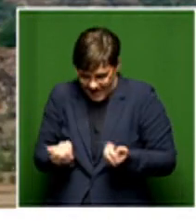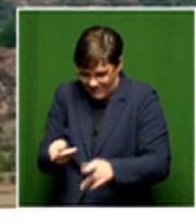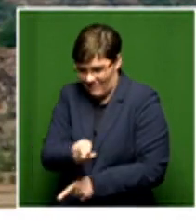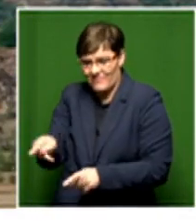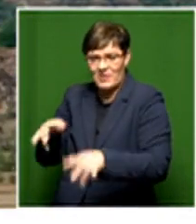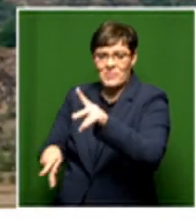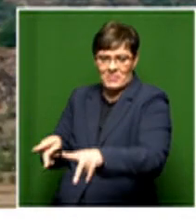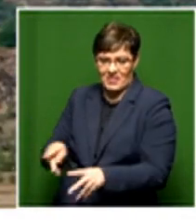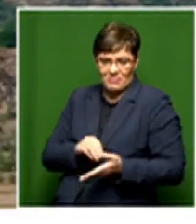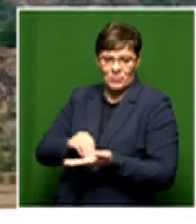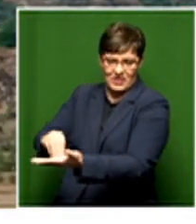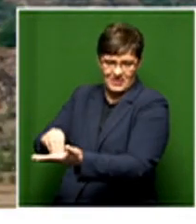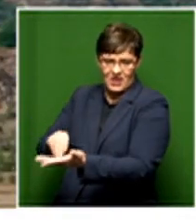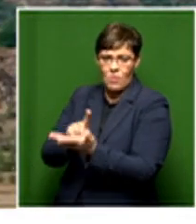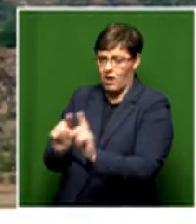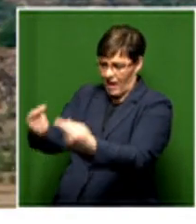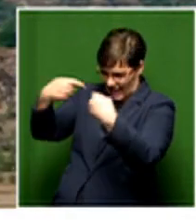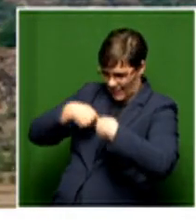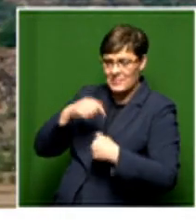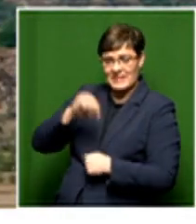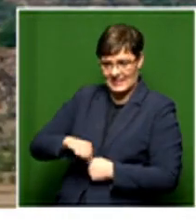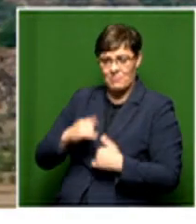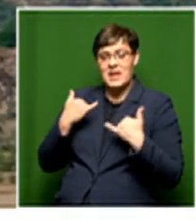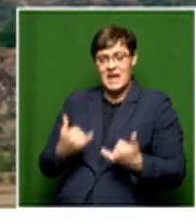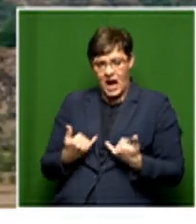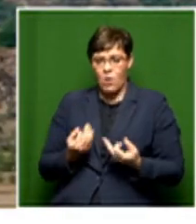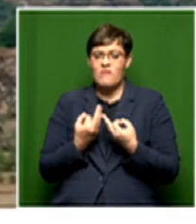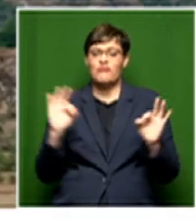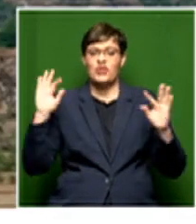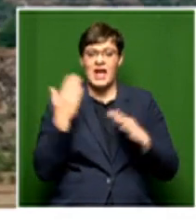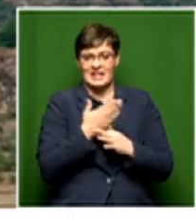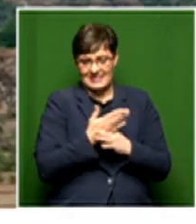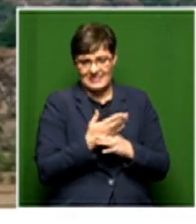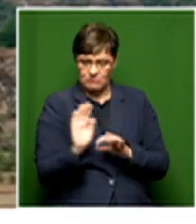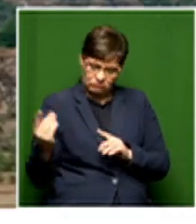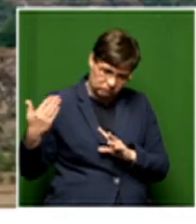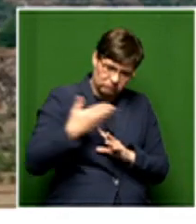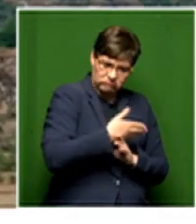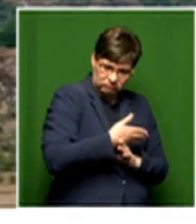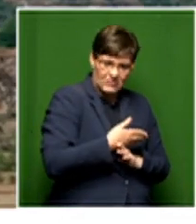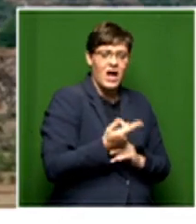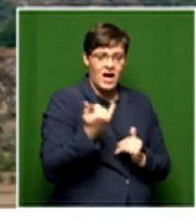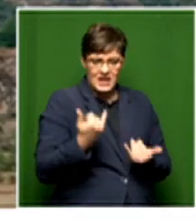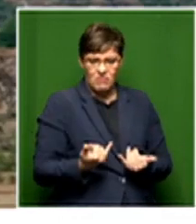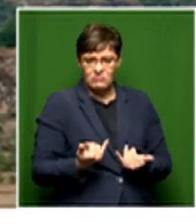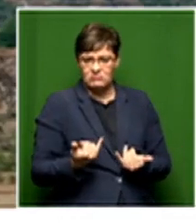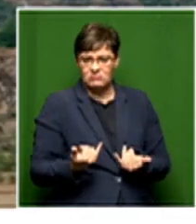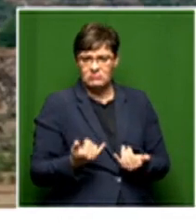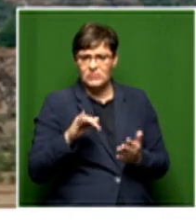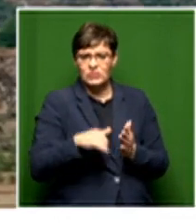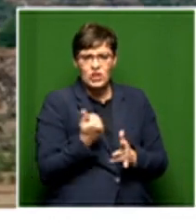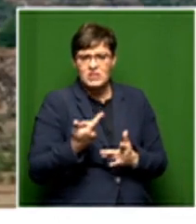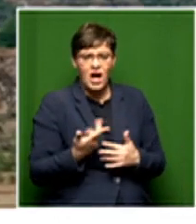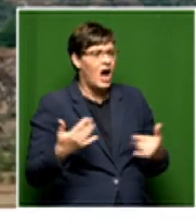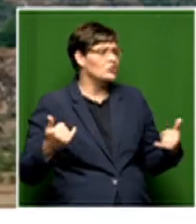because we enjoy that the people come to the parks, but this is when we have free access, where people can come through and just